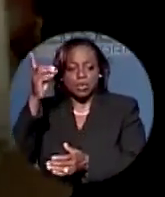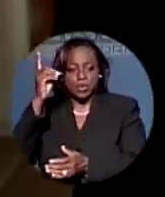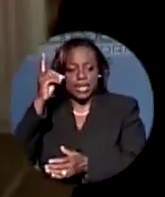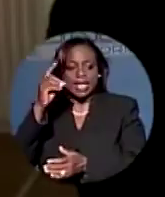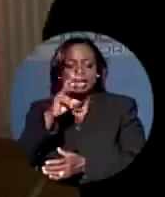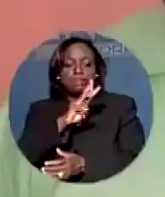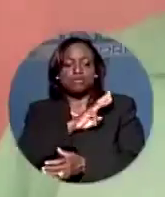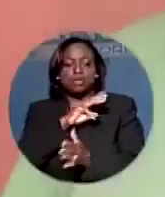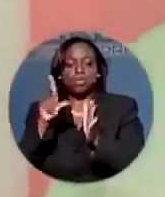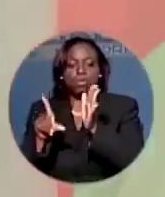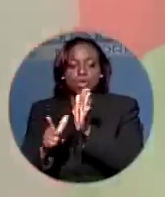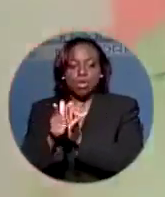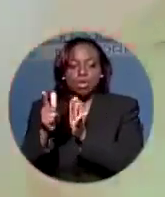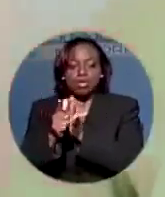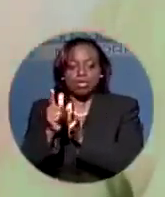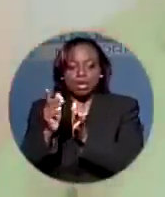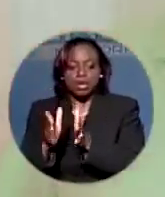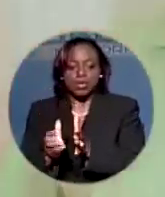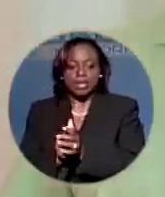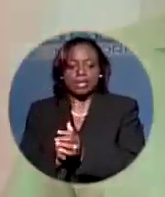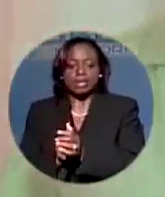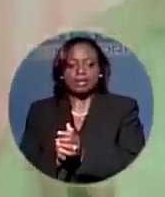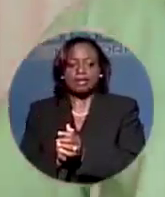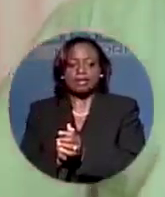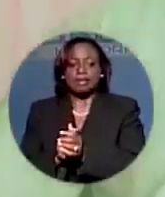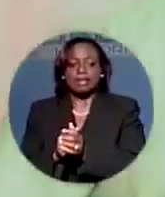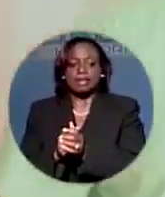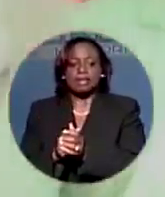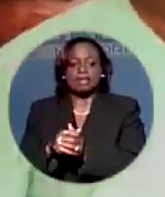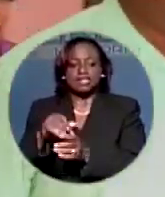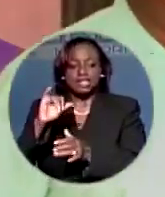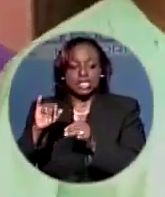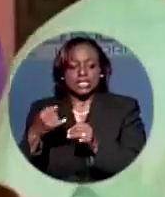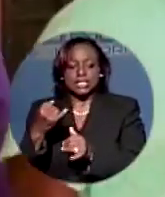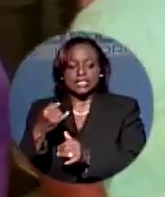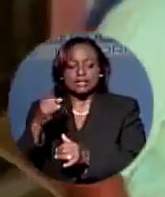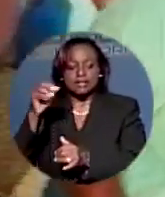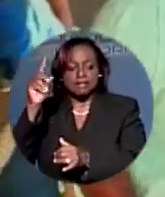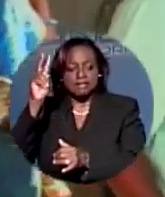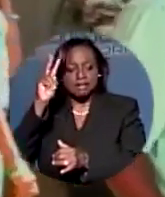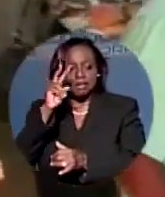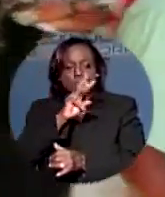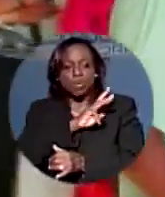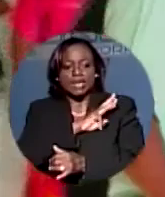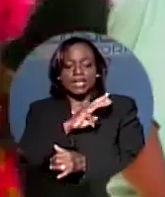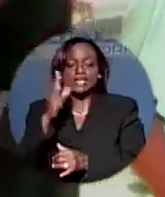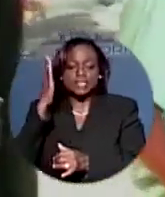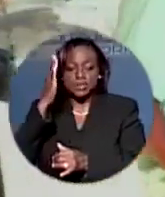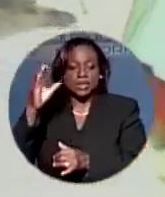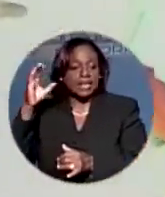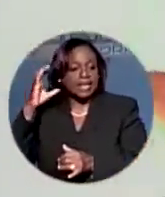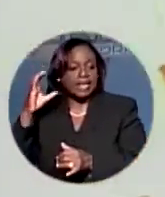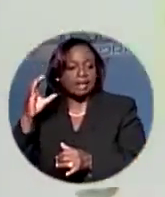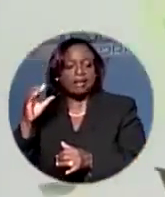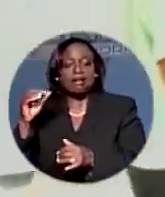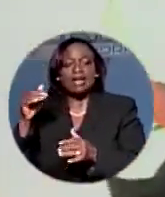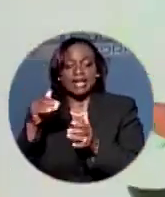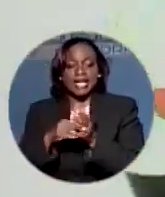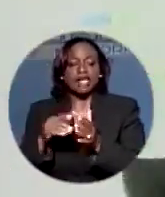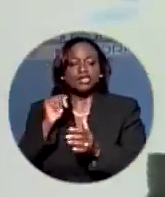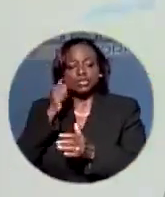had been violated. Justice Vera Watkins will hear the matter Tuesday morning. Meantime, Gardner remains behind bars at the Fox Hill